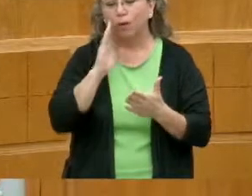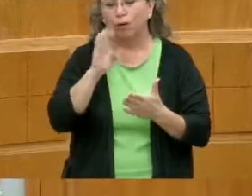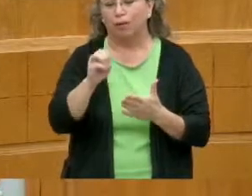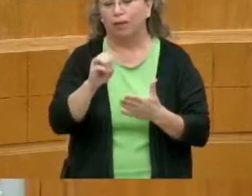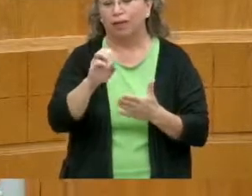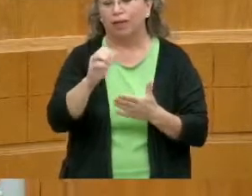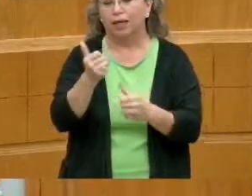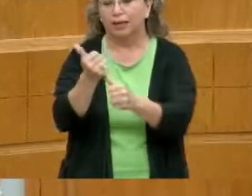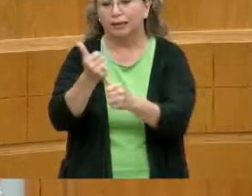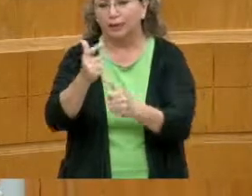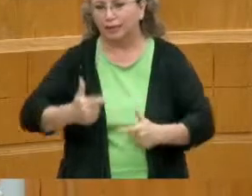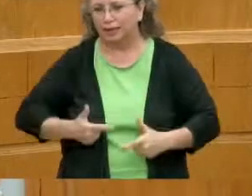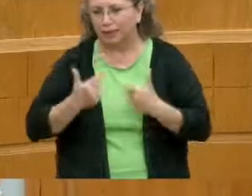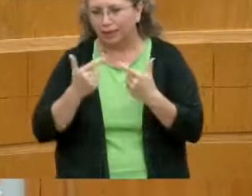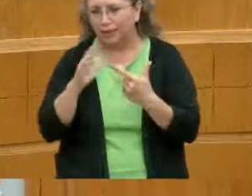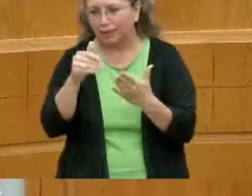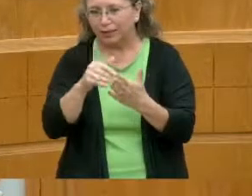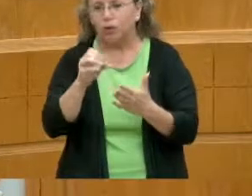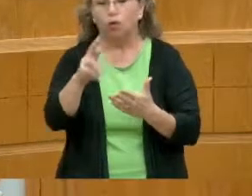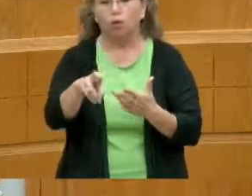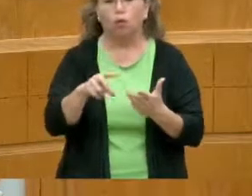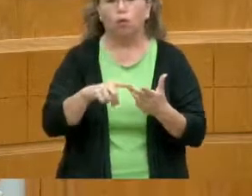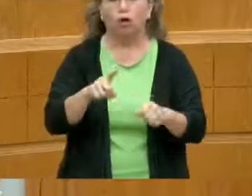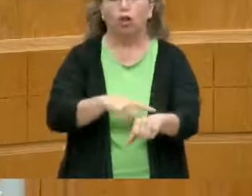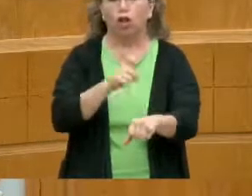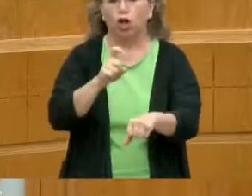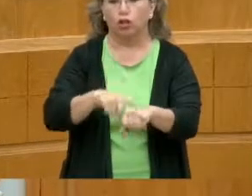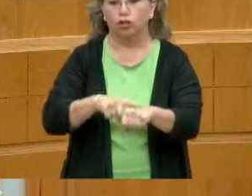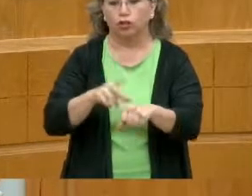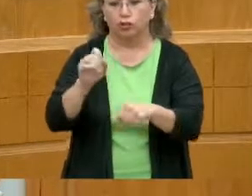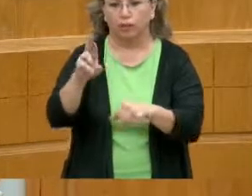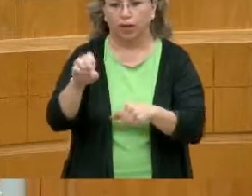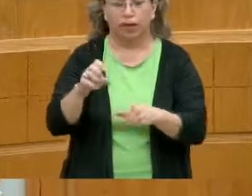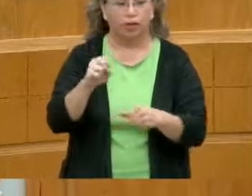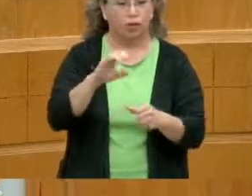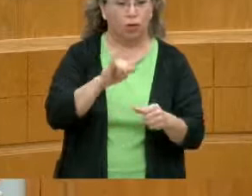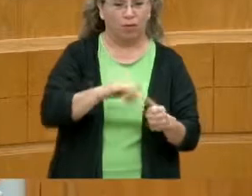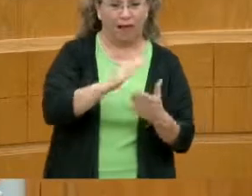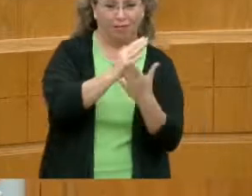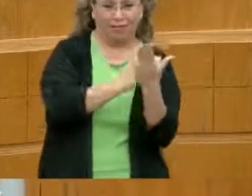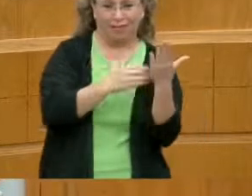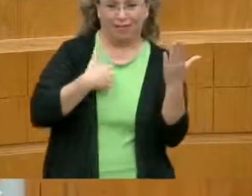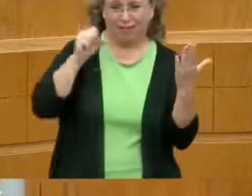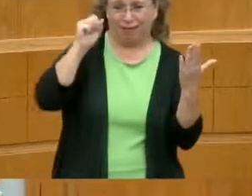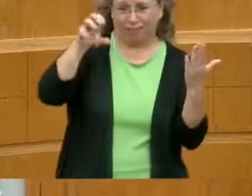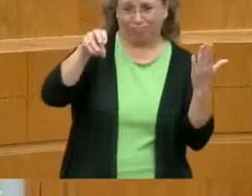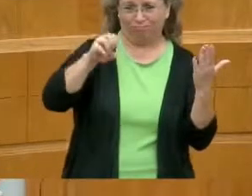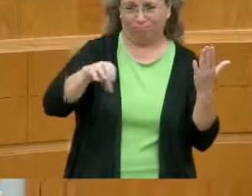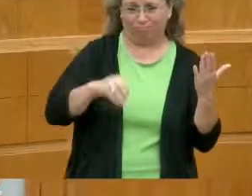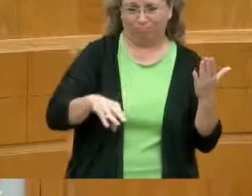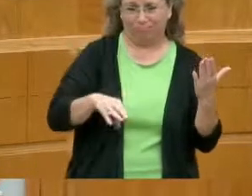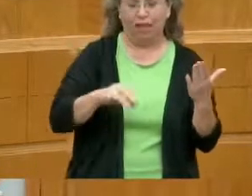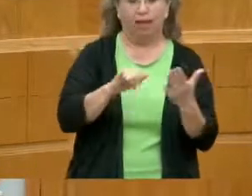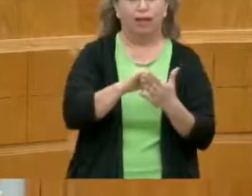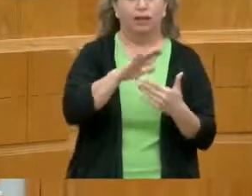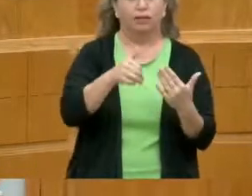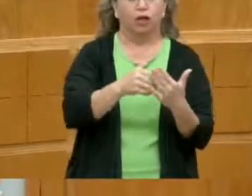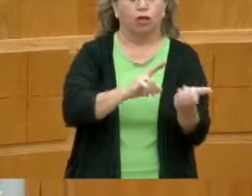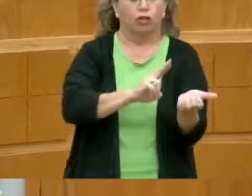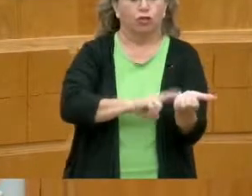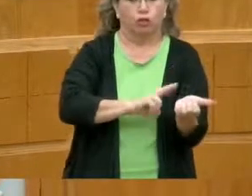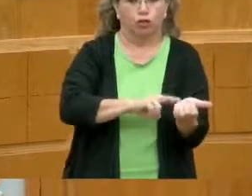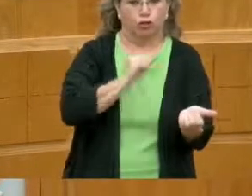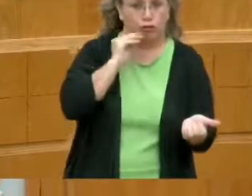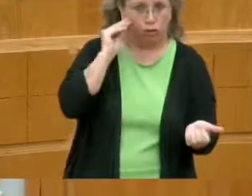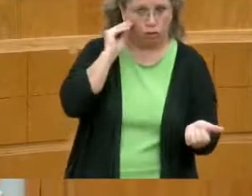care facility. So we're only testing nursing homes. That list that I read off are all the nursing homes in Corpus Christi, and